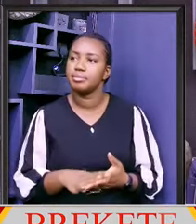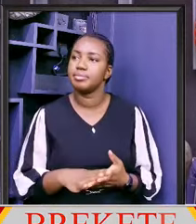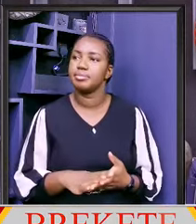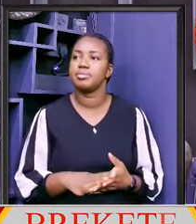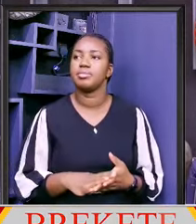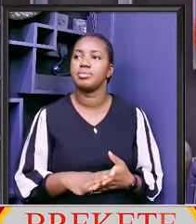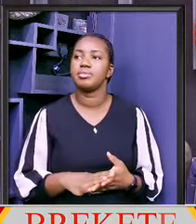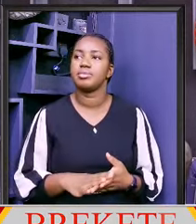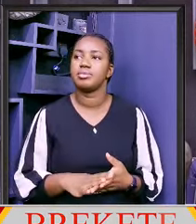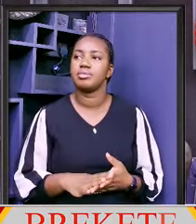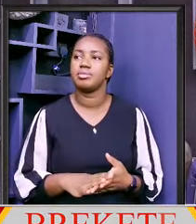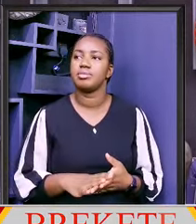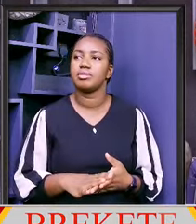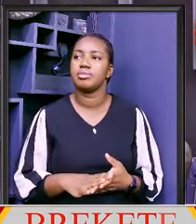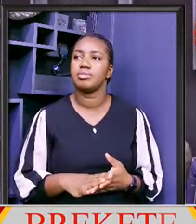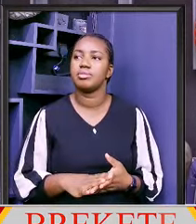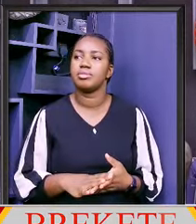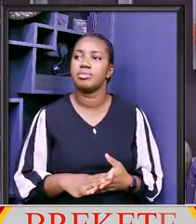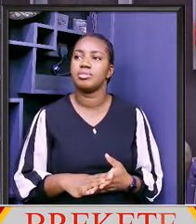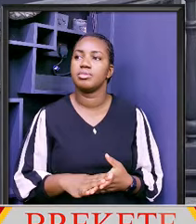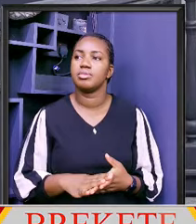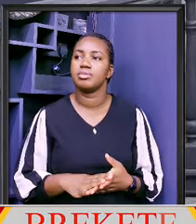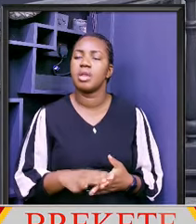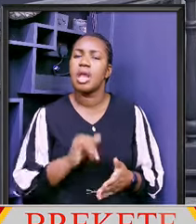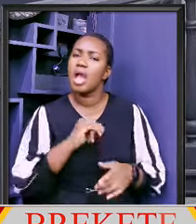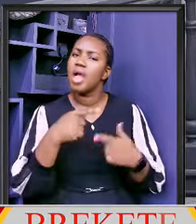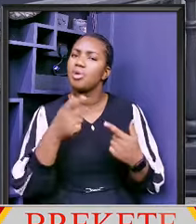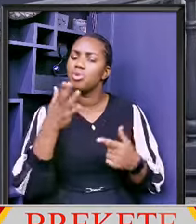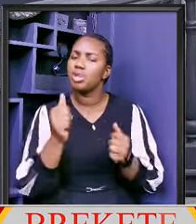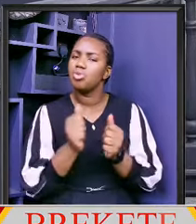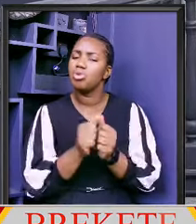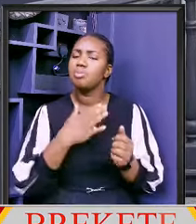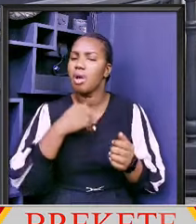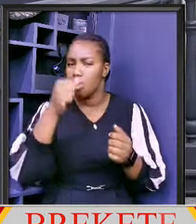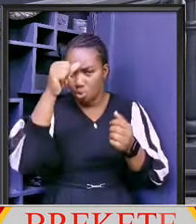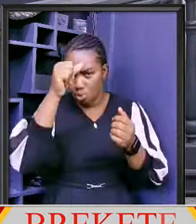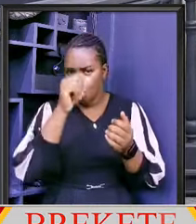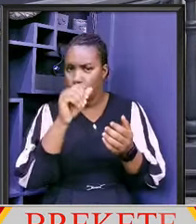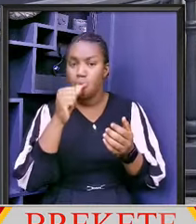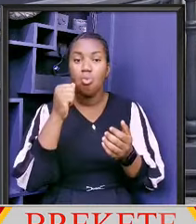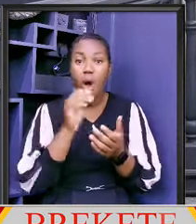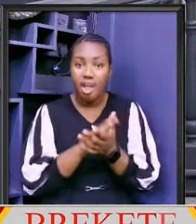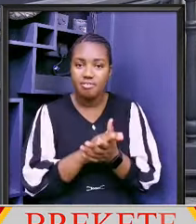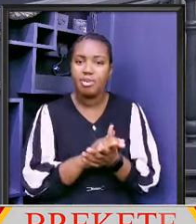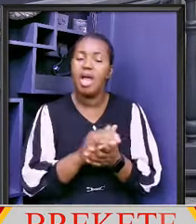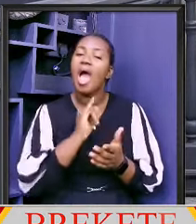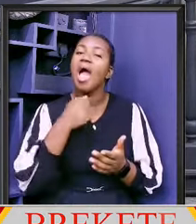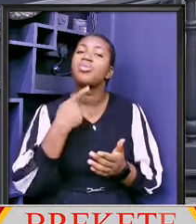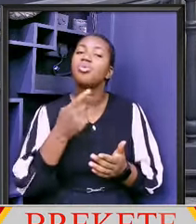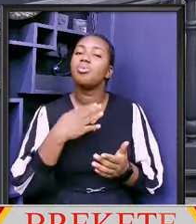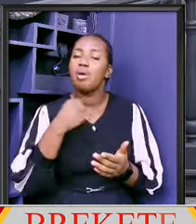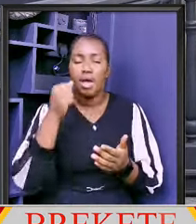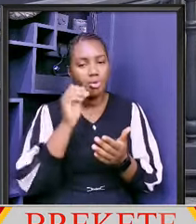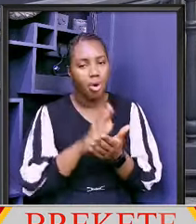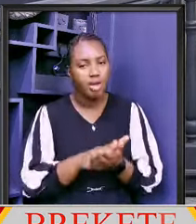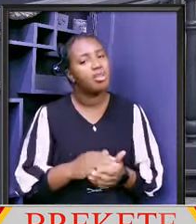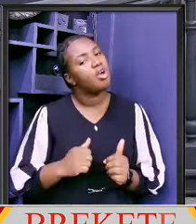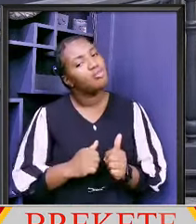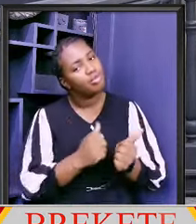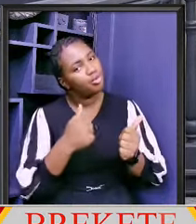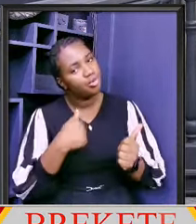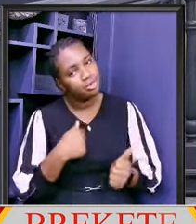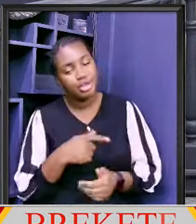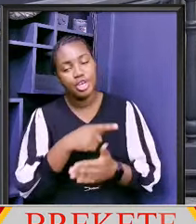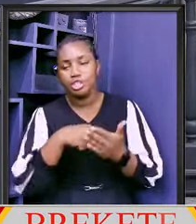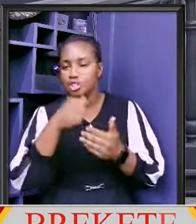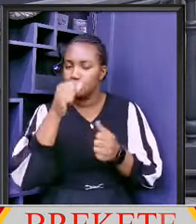I will comment. I'll remember don't the name. Don't forget the name. So I went there with my wife. I said, my wife, please accompany me because this promise is too much. It brings